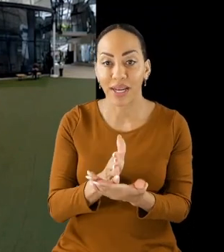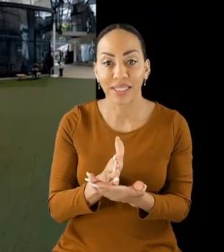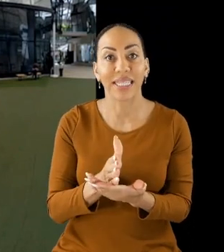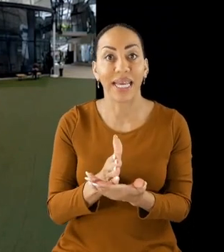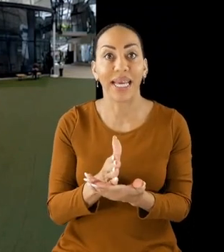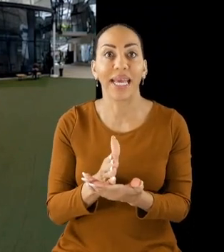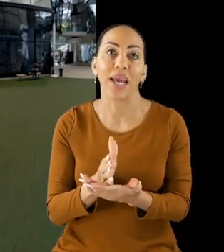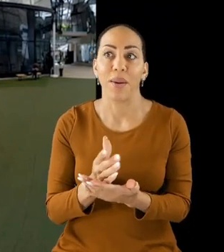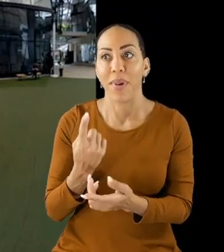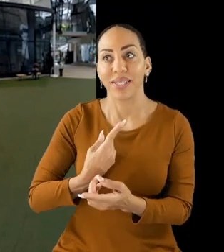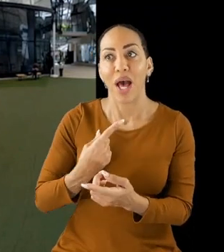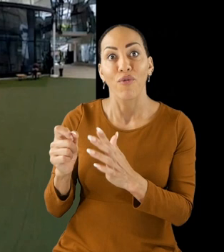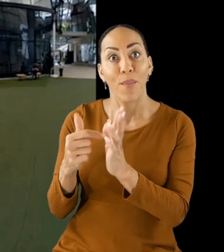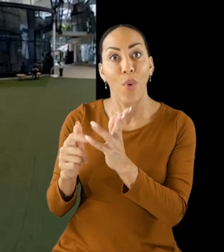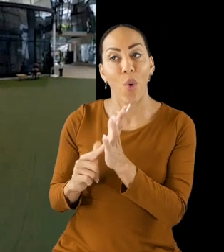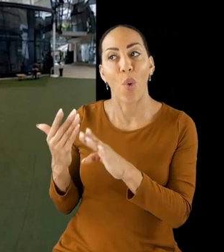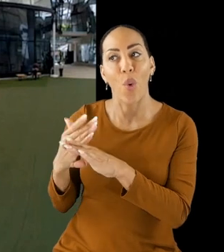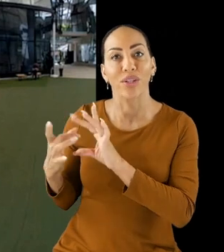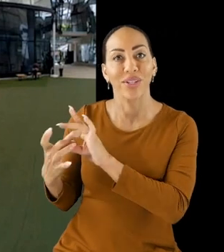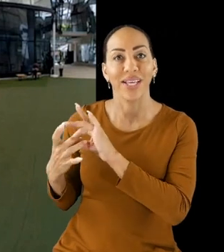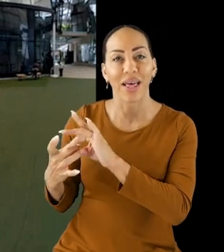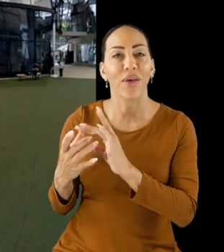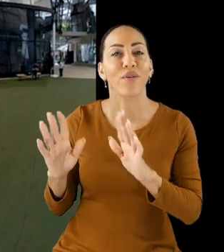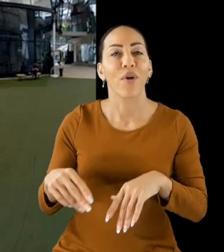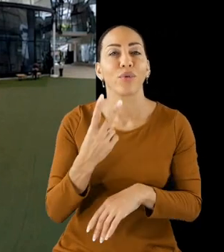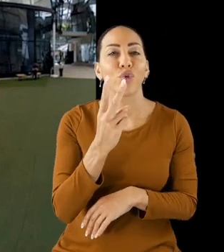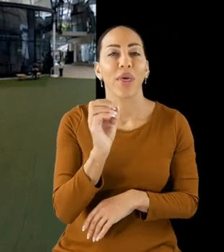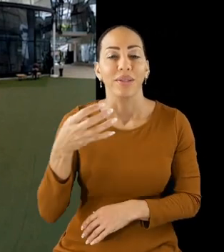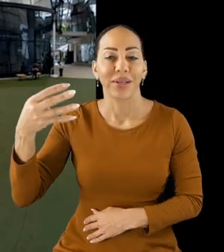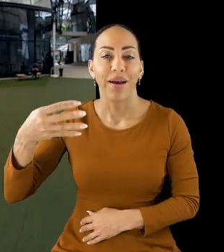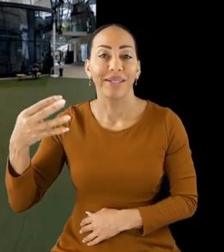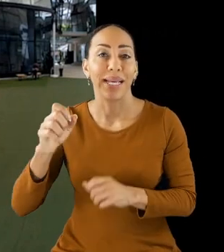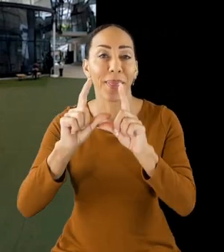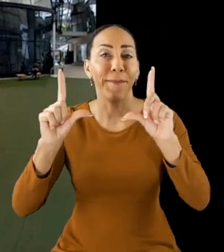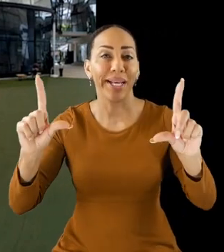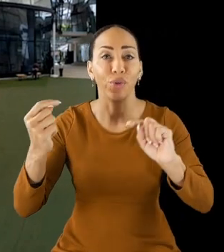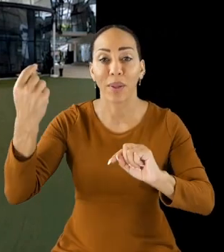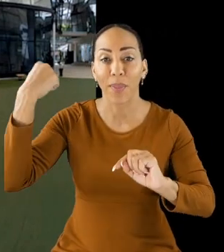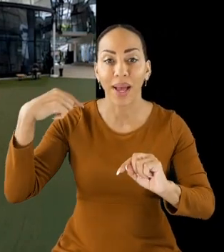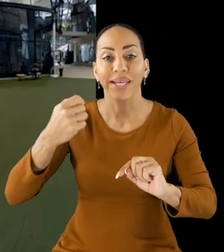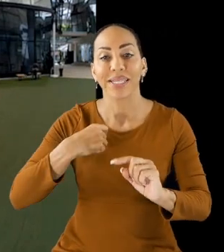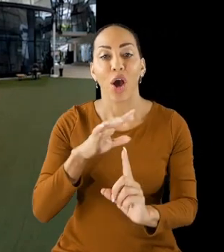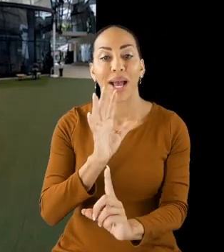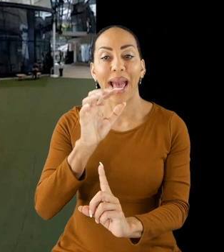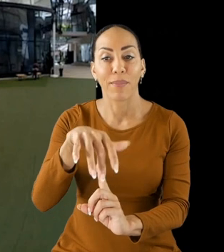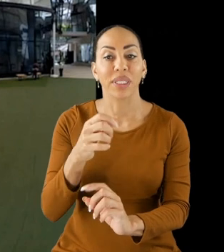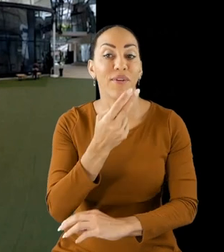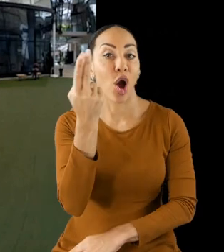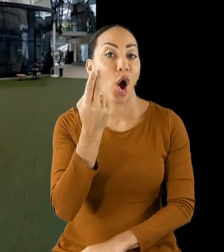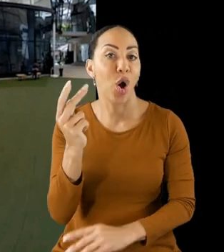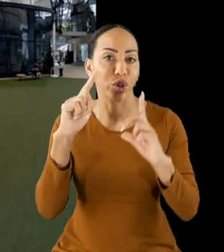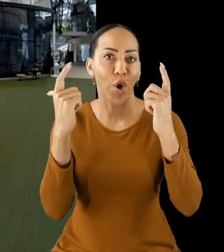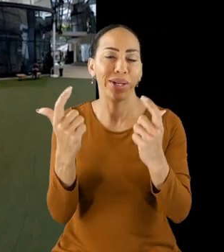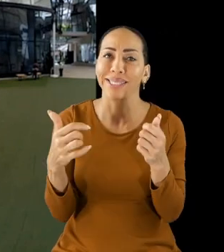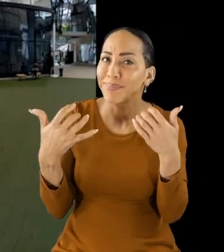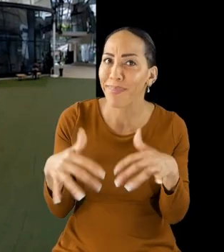I worked on together, and it's from 2019. The picture in the back actually is the campus of my arts college, which is